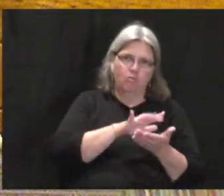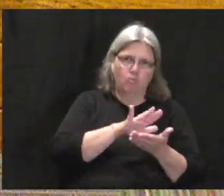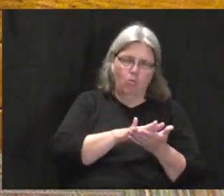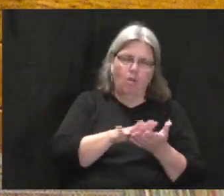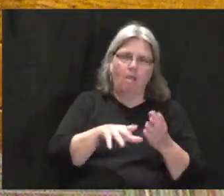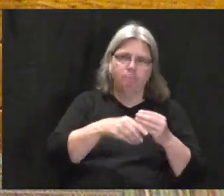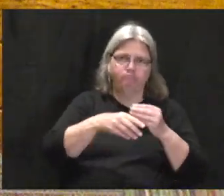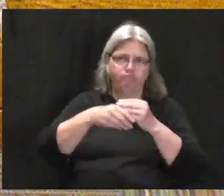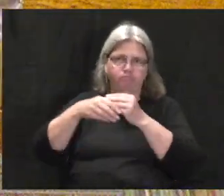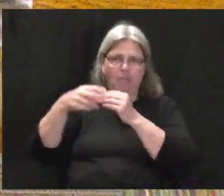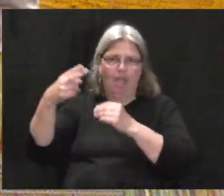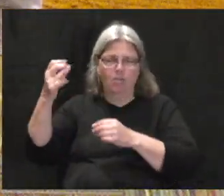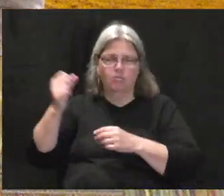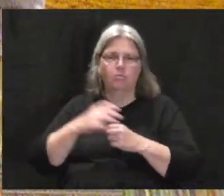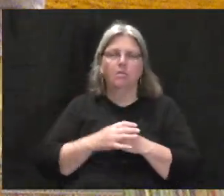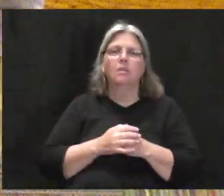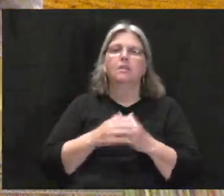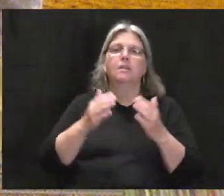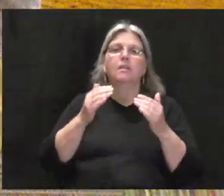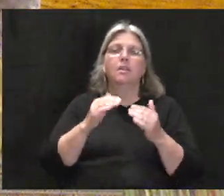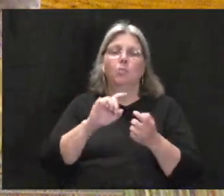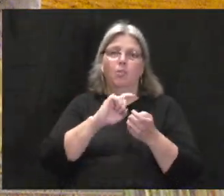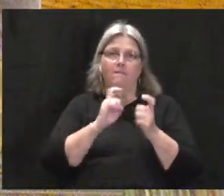guidelines to take effect next year.